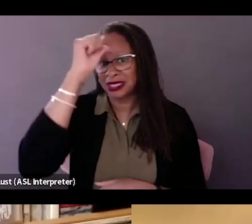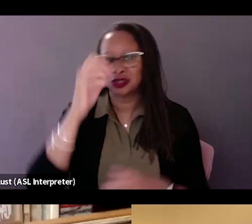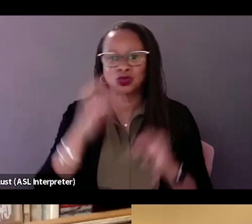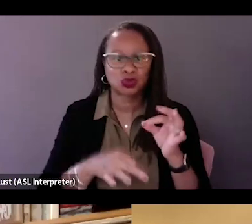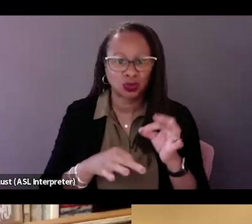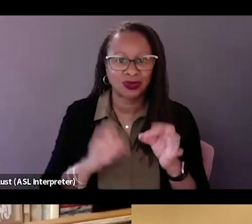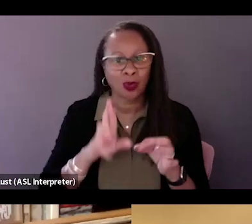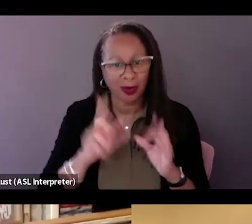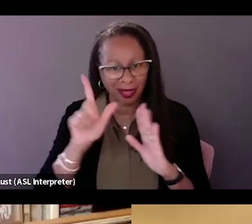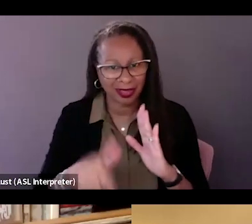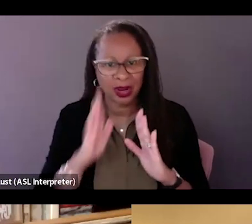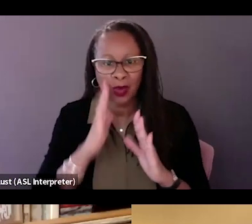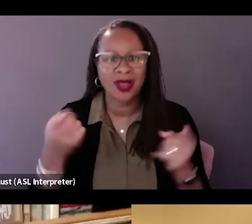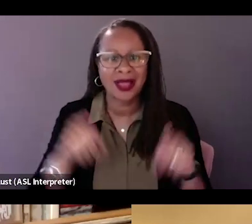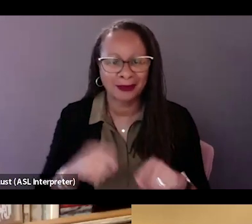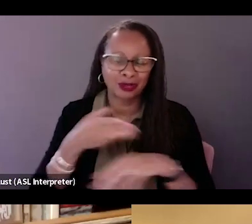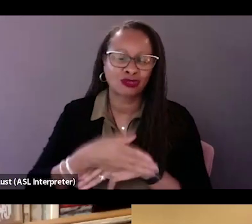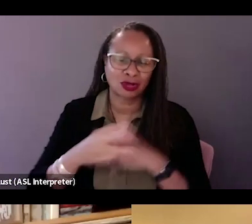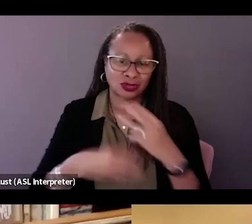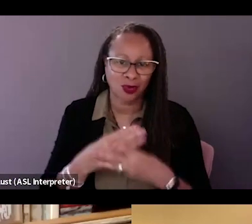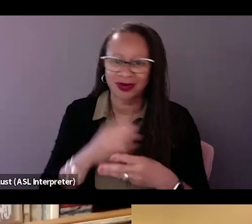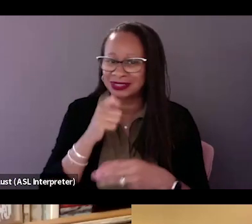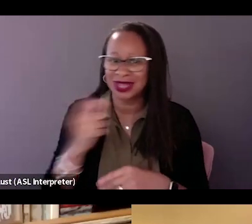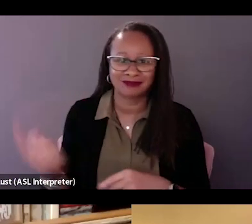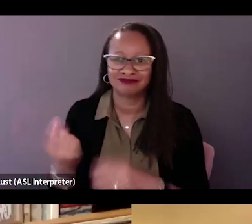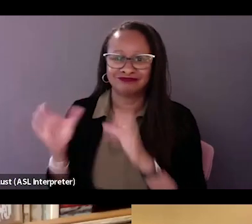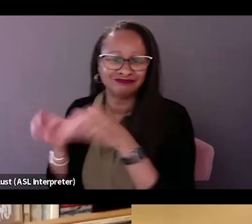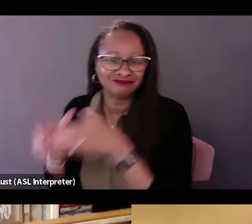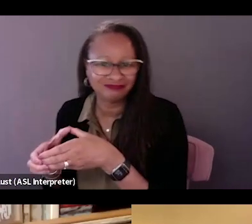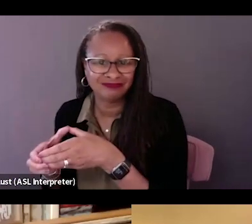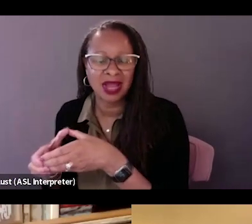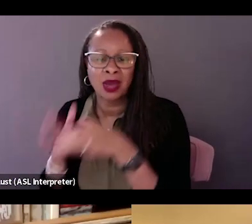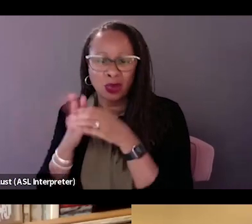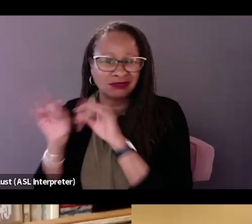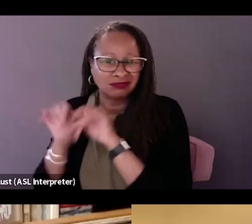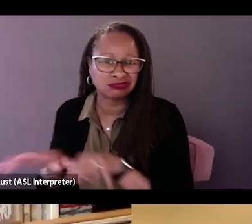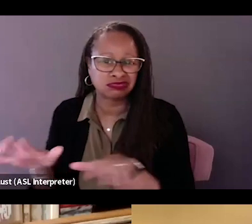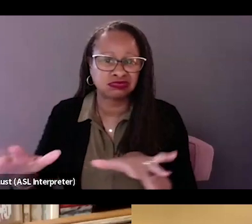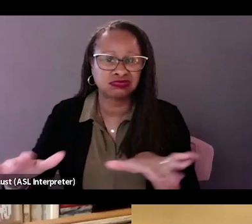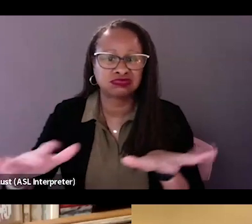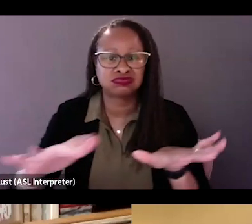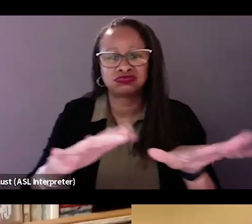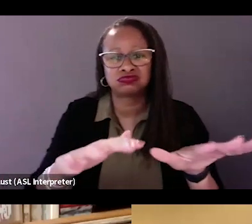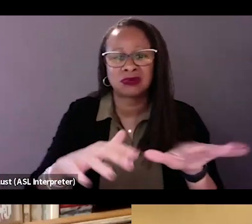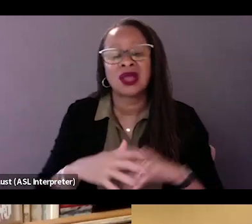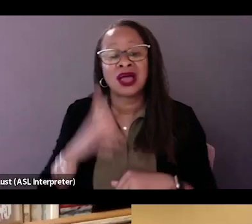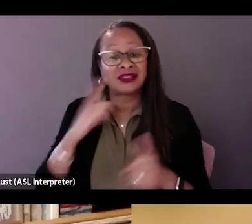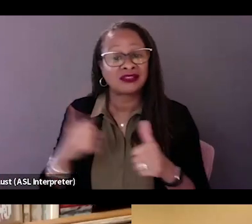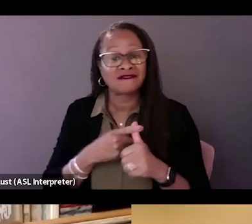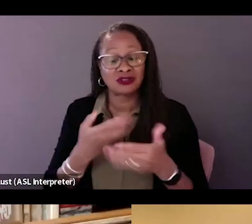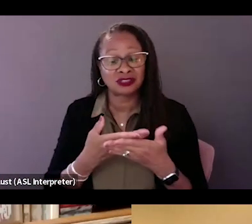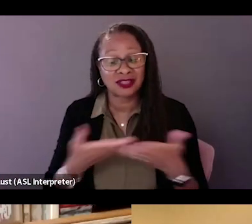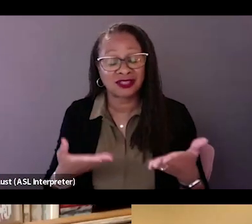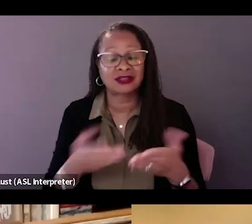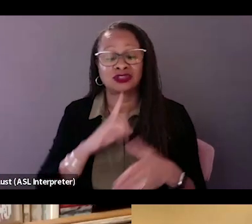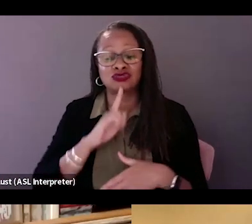will happen across the world. So if there is, firstly, I think, the first step really lies